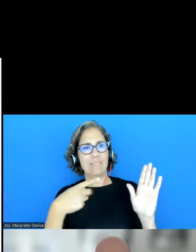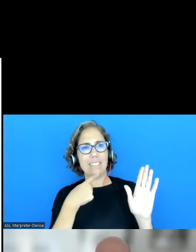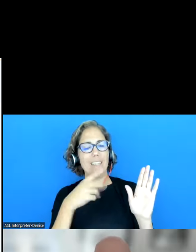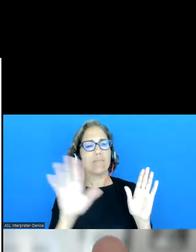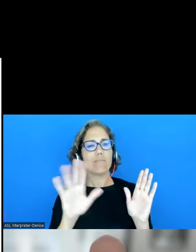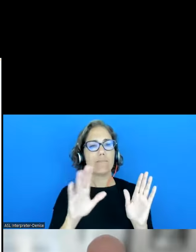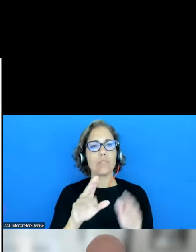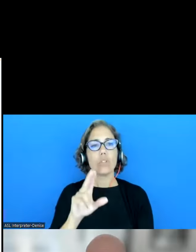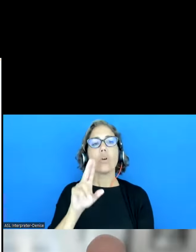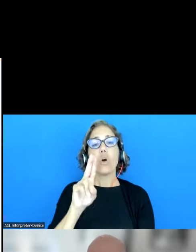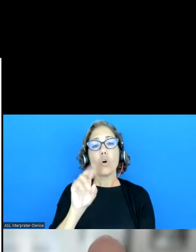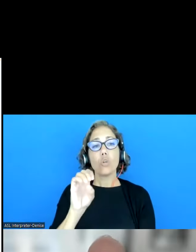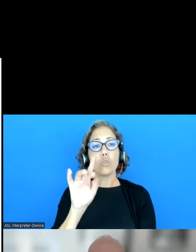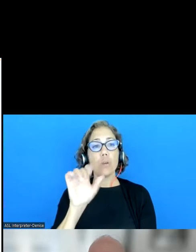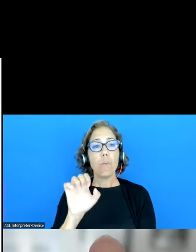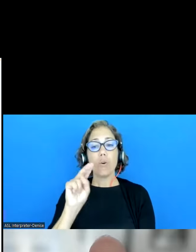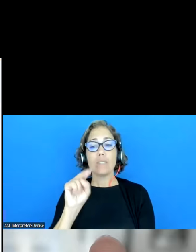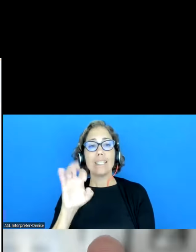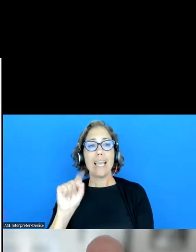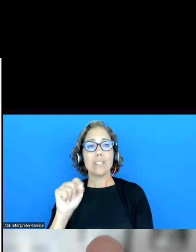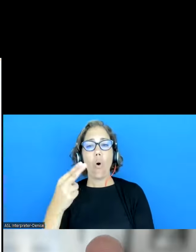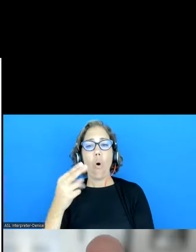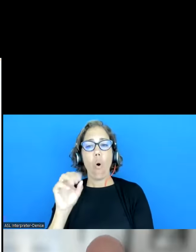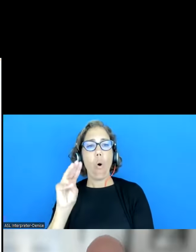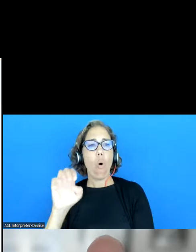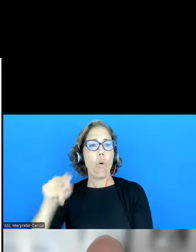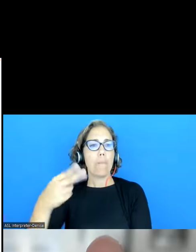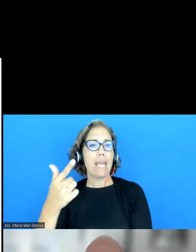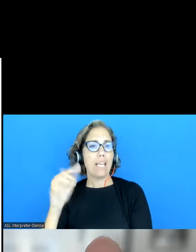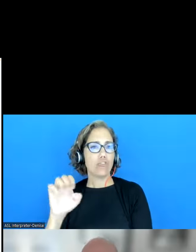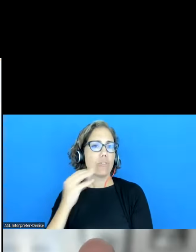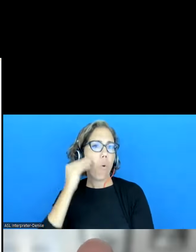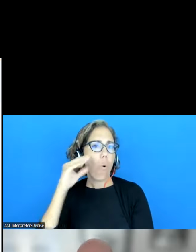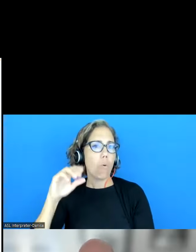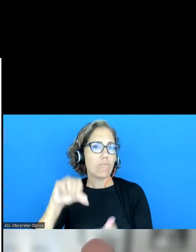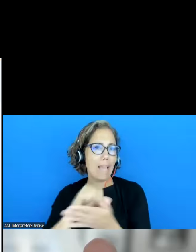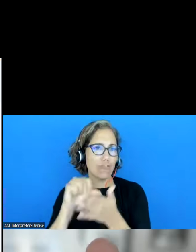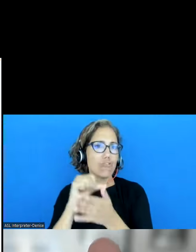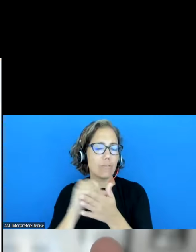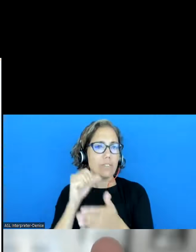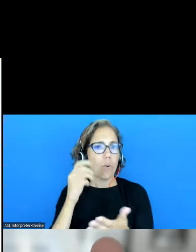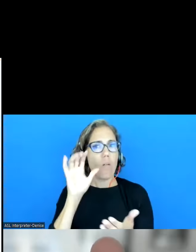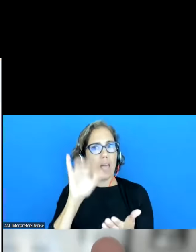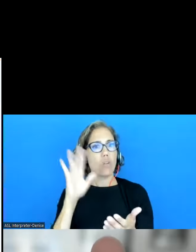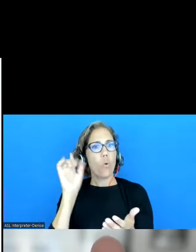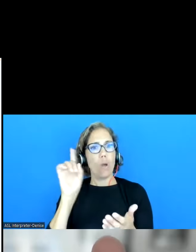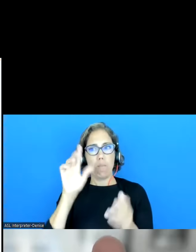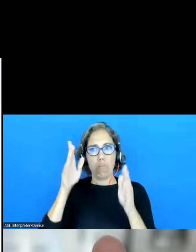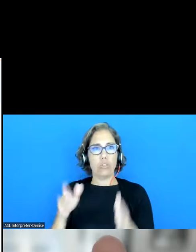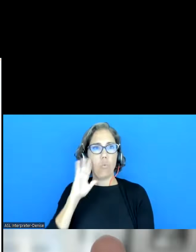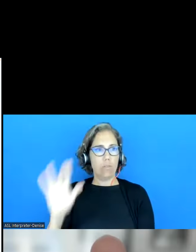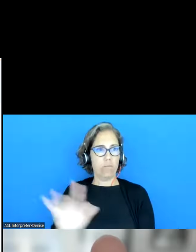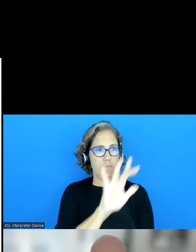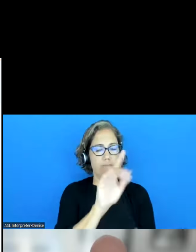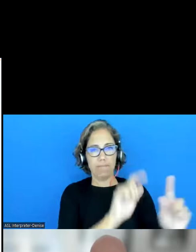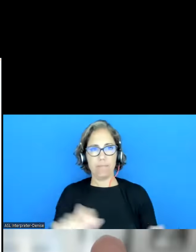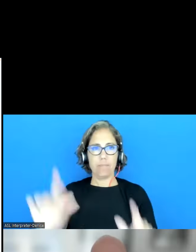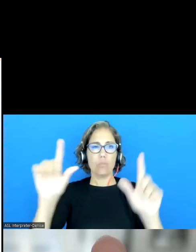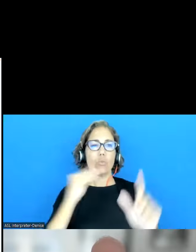be UsableNet homepage, because that's where that will go if somebody clicks on it. You want to stay away from any